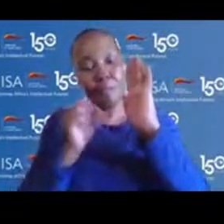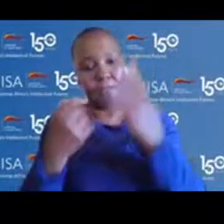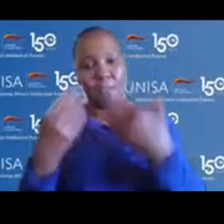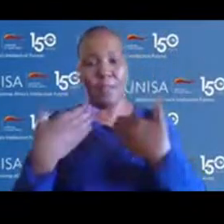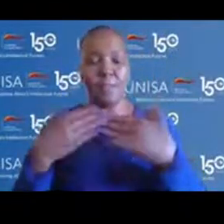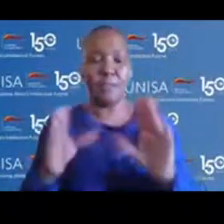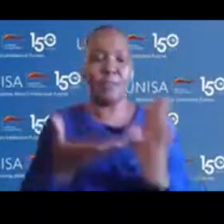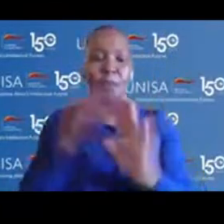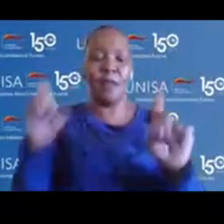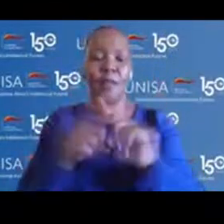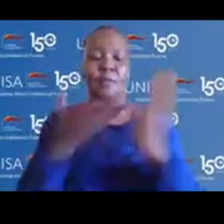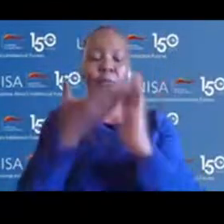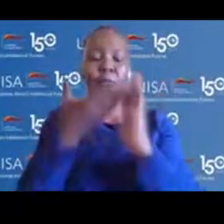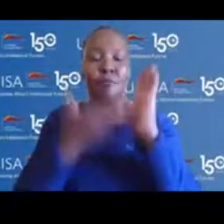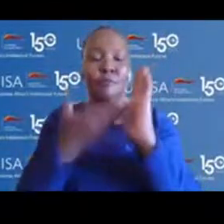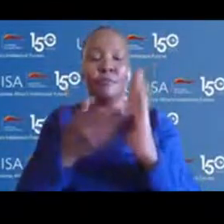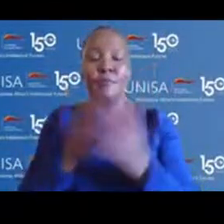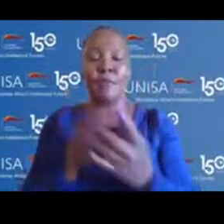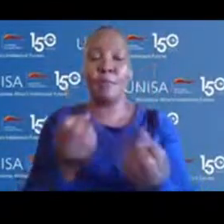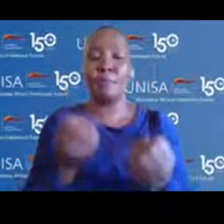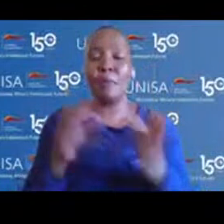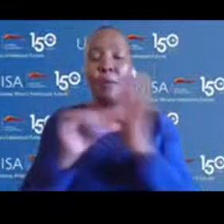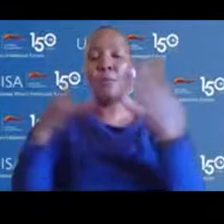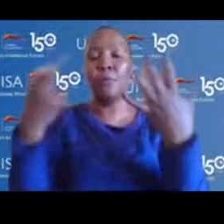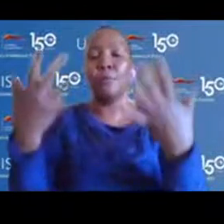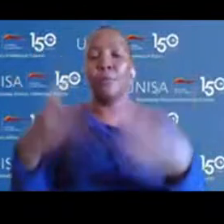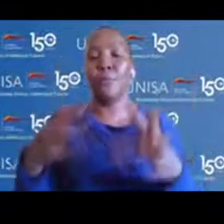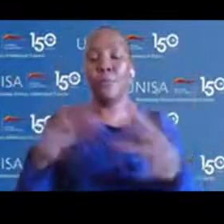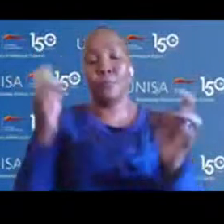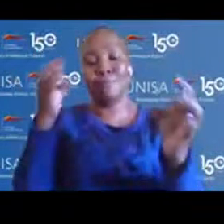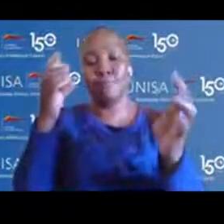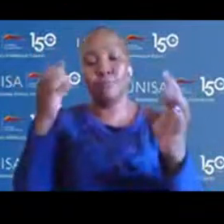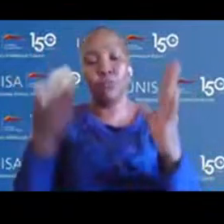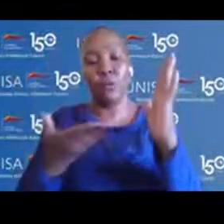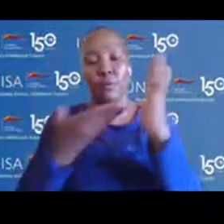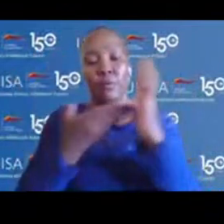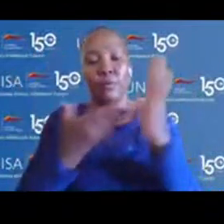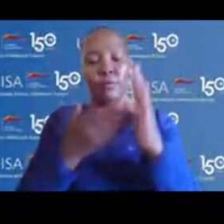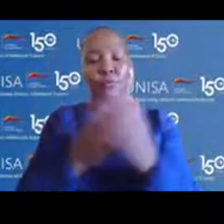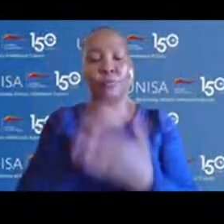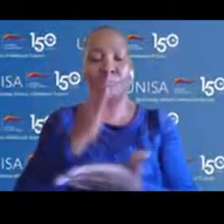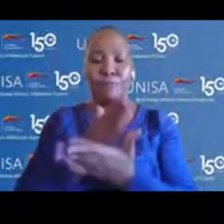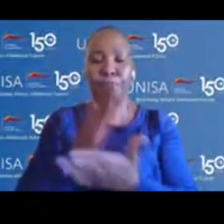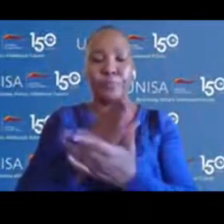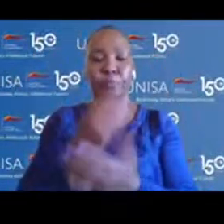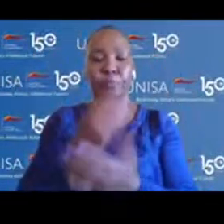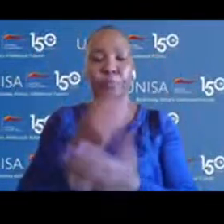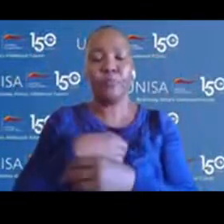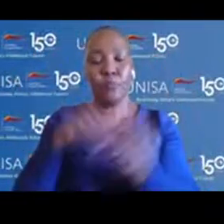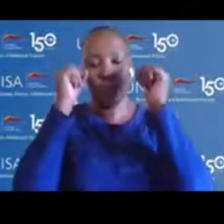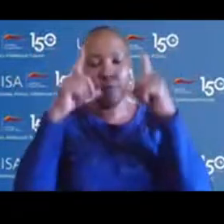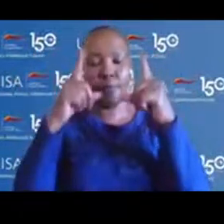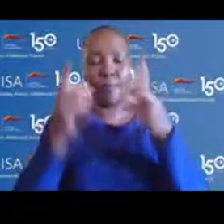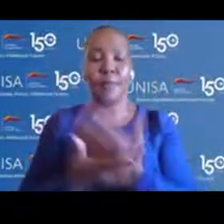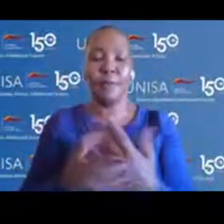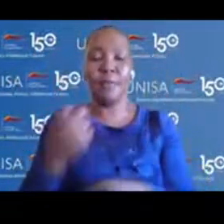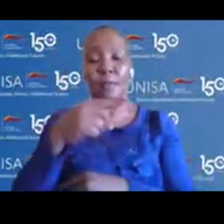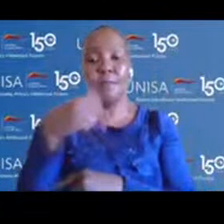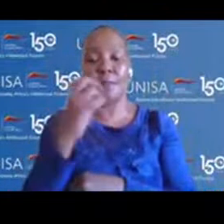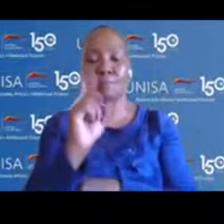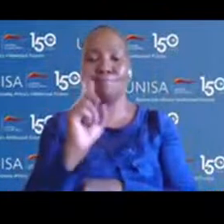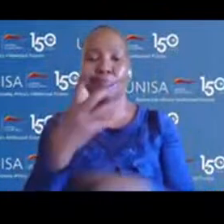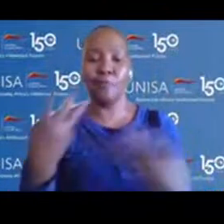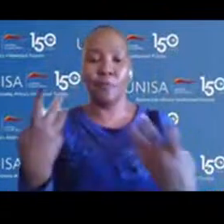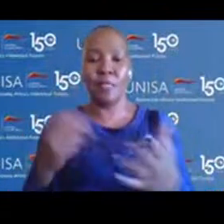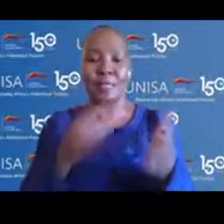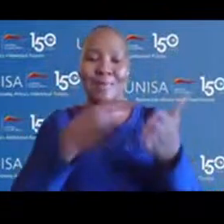this. Now, there's quite a lot of important information sitting right over here that we must make sure that you're aware of. The first one is tick.